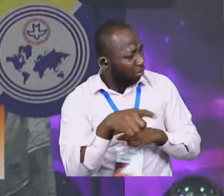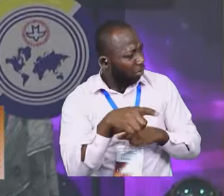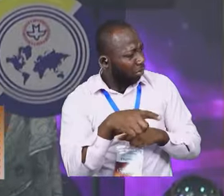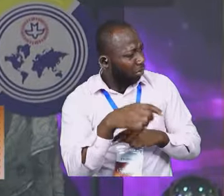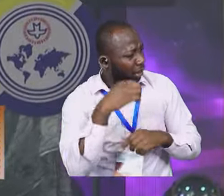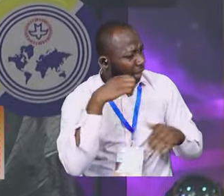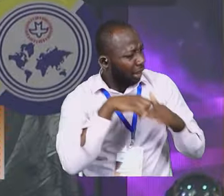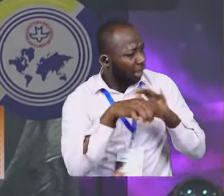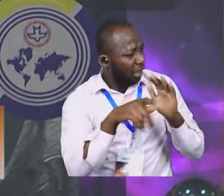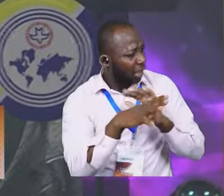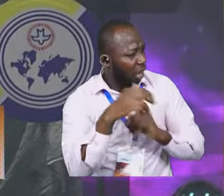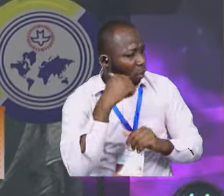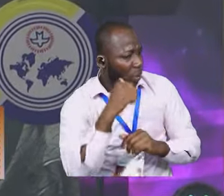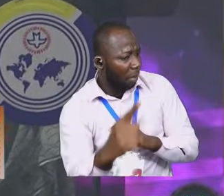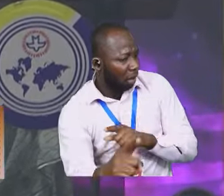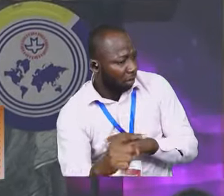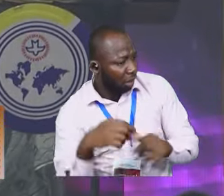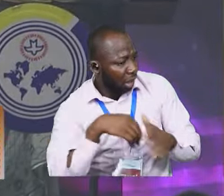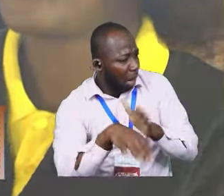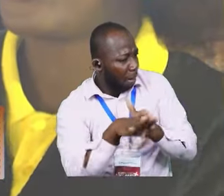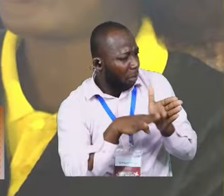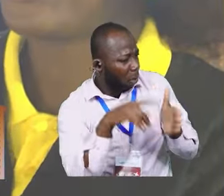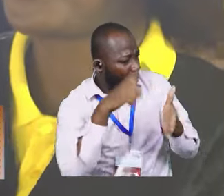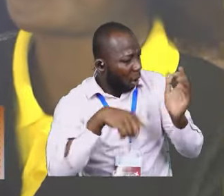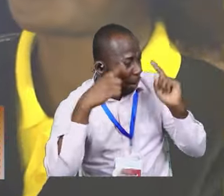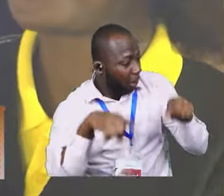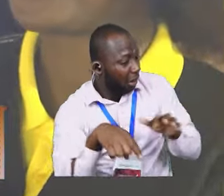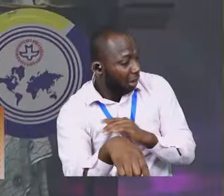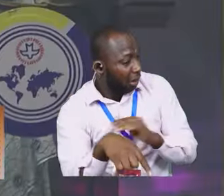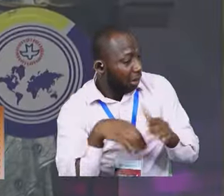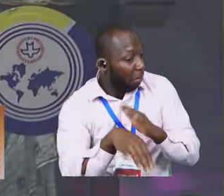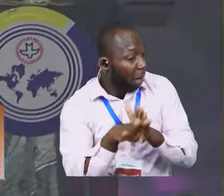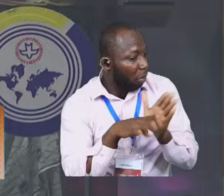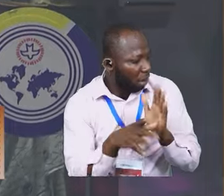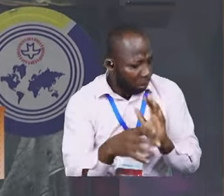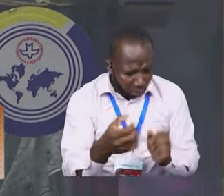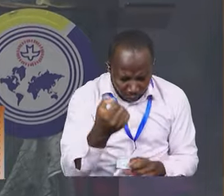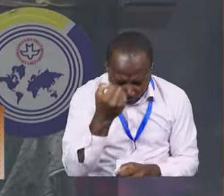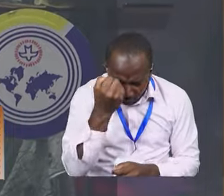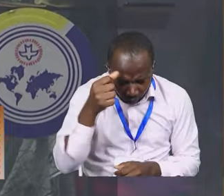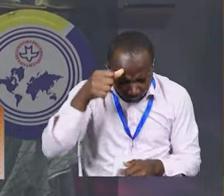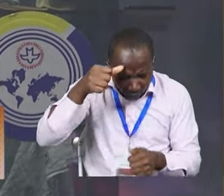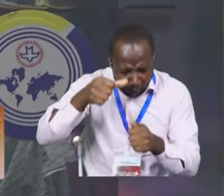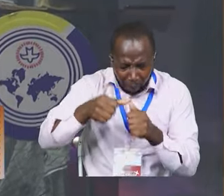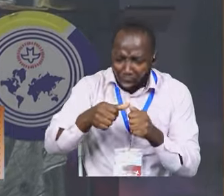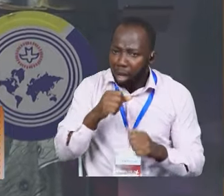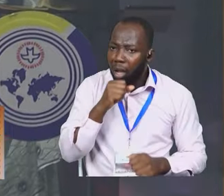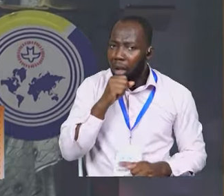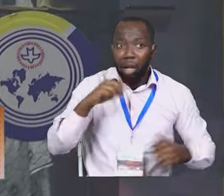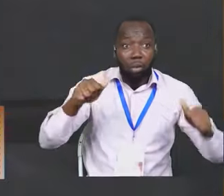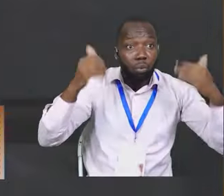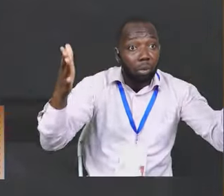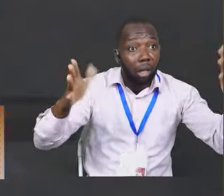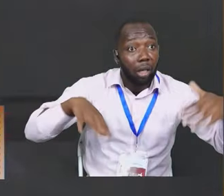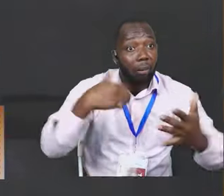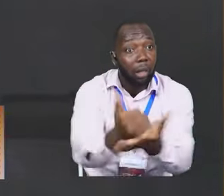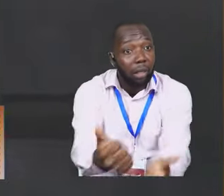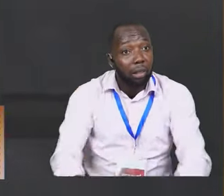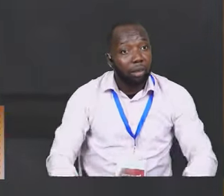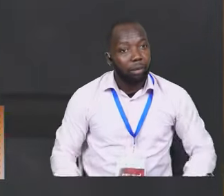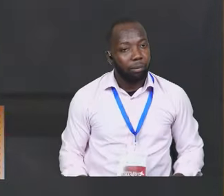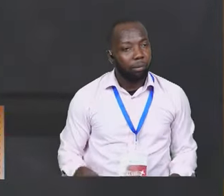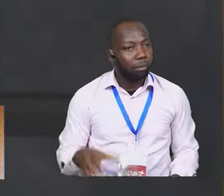and the Shunammite woman's child, what did he do? Na me kai. And I remembered. Hallelujah. Amen.